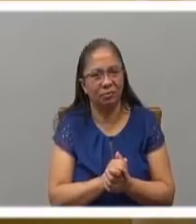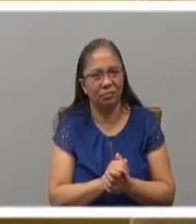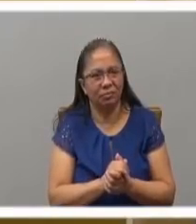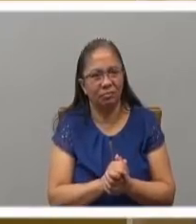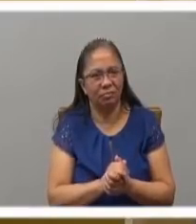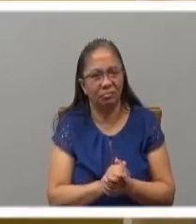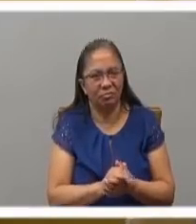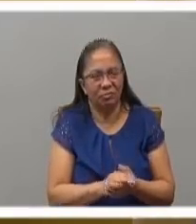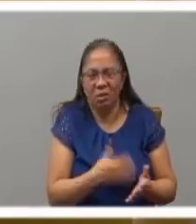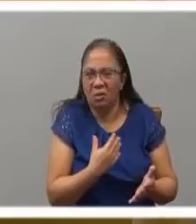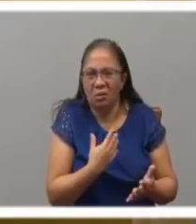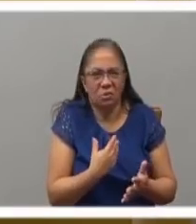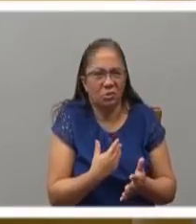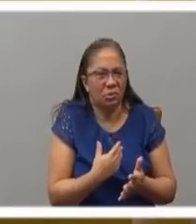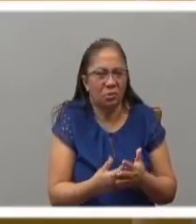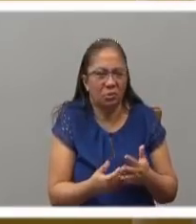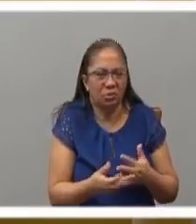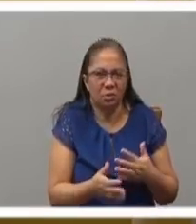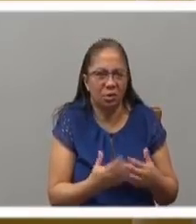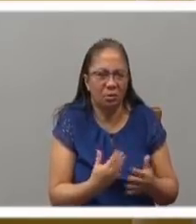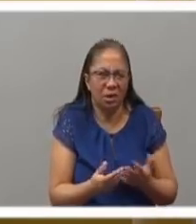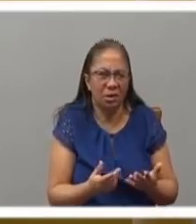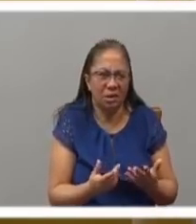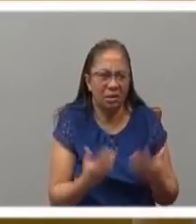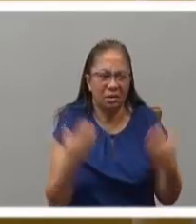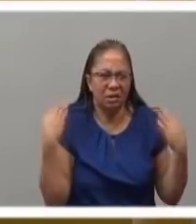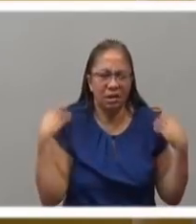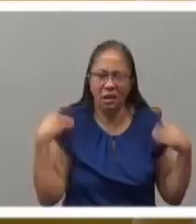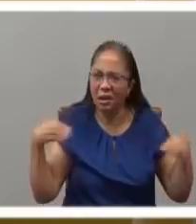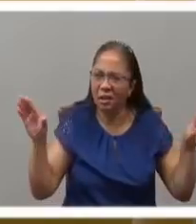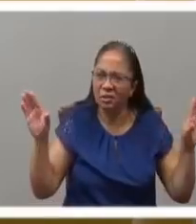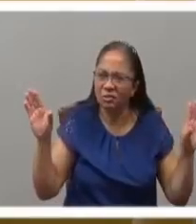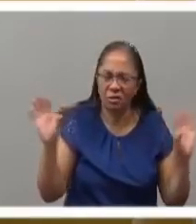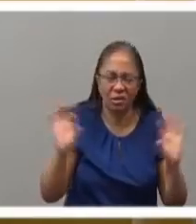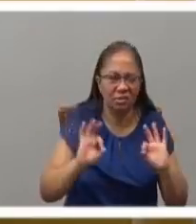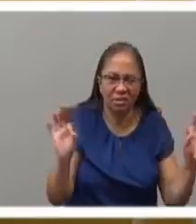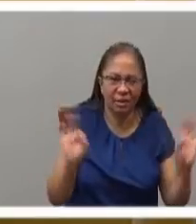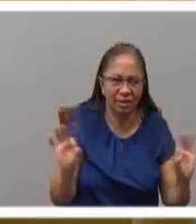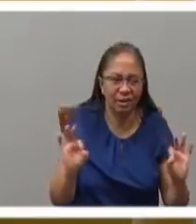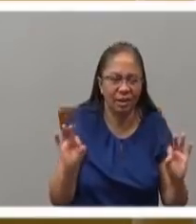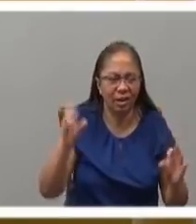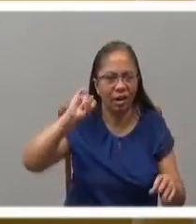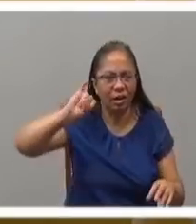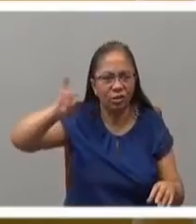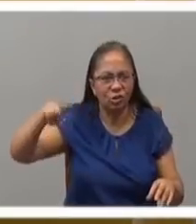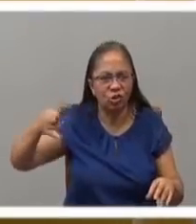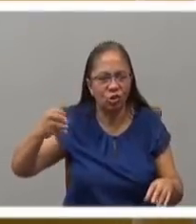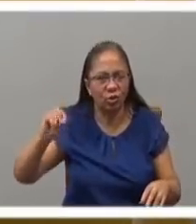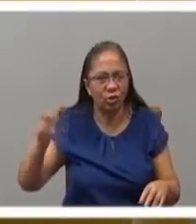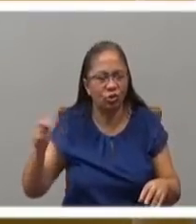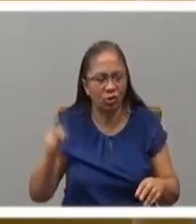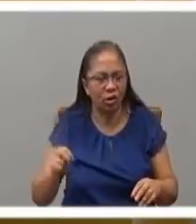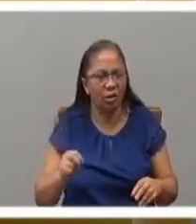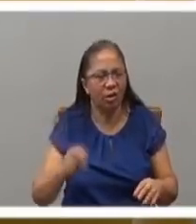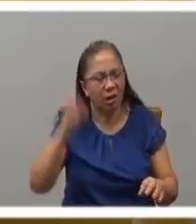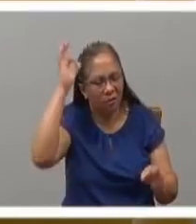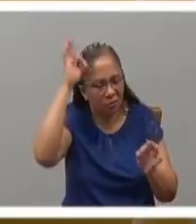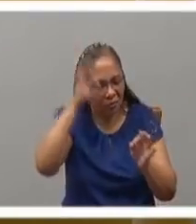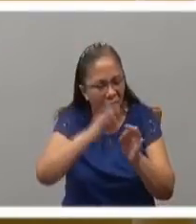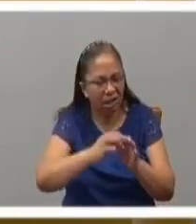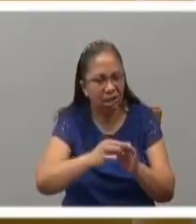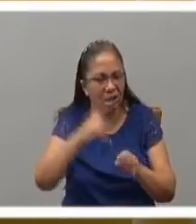absence of heavenly messengers such as an angel, John's faith, John's loyalty enabled him to